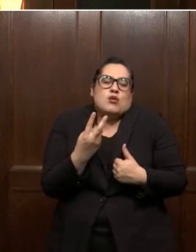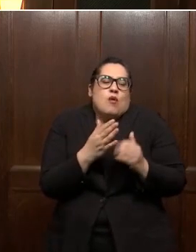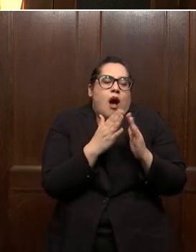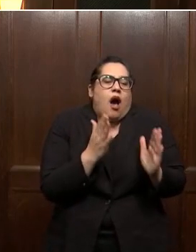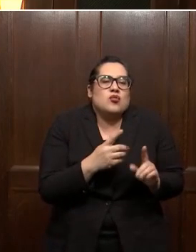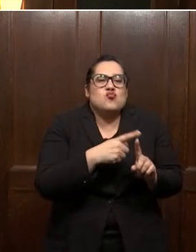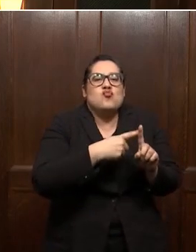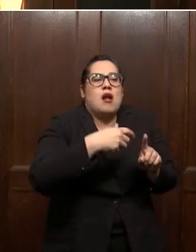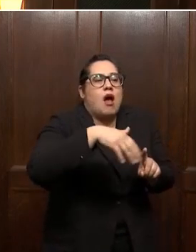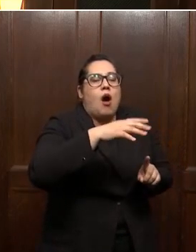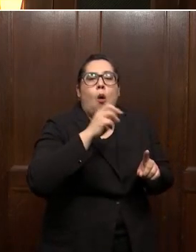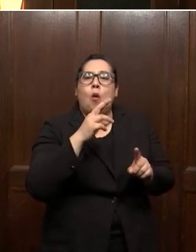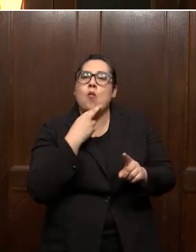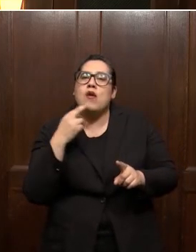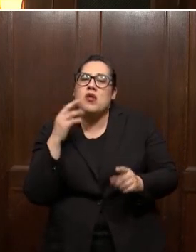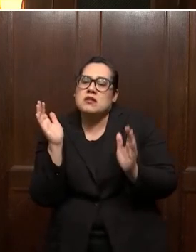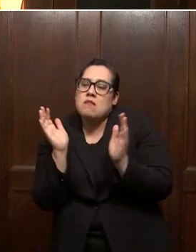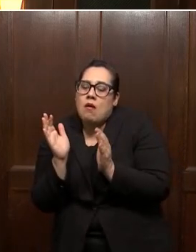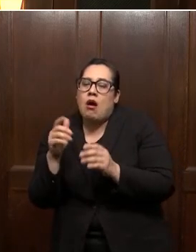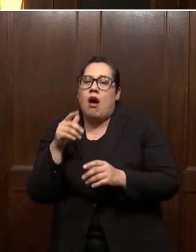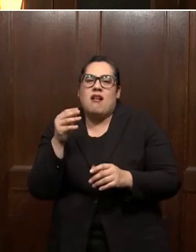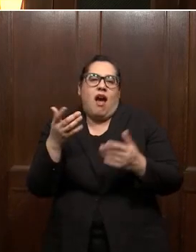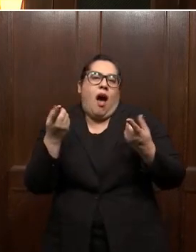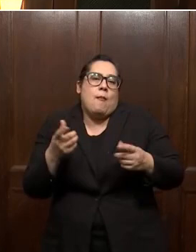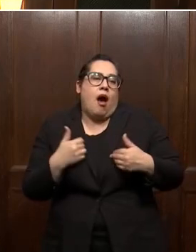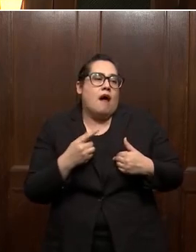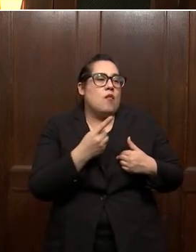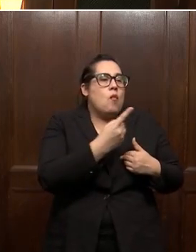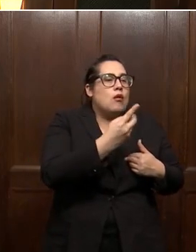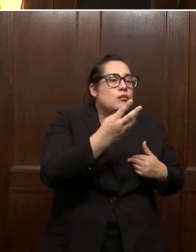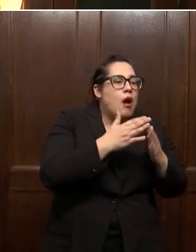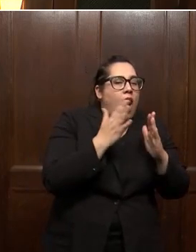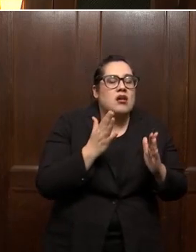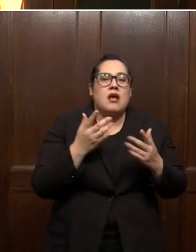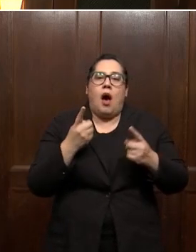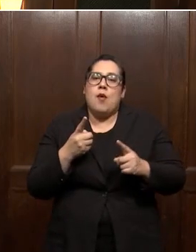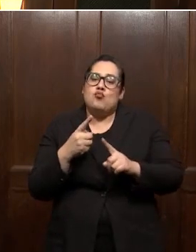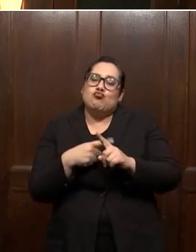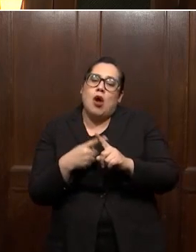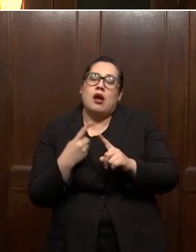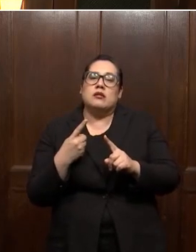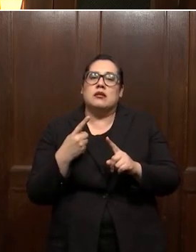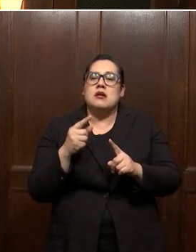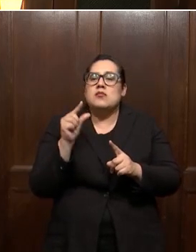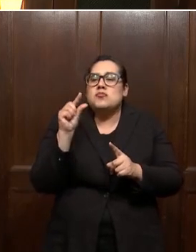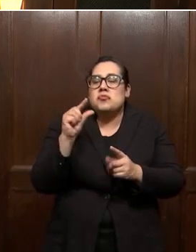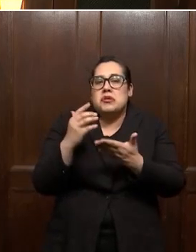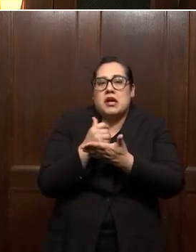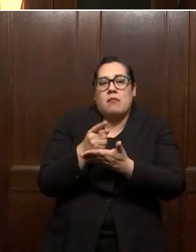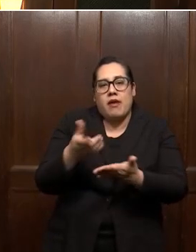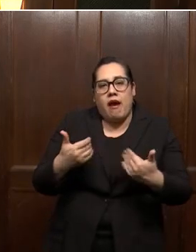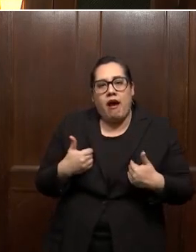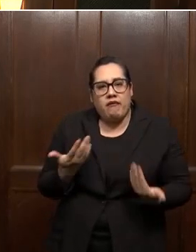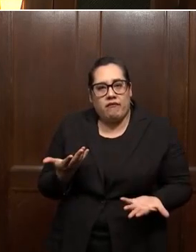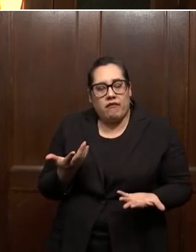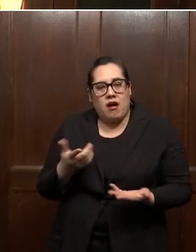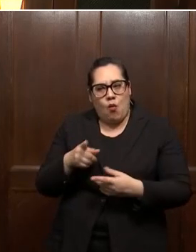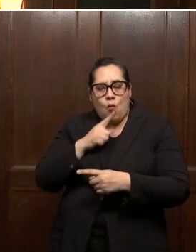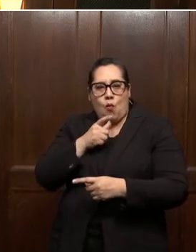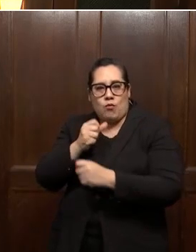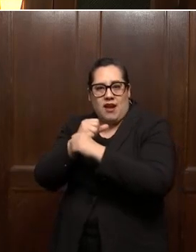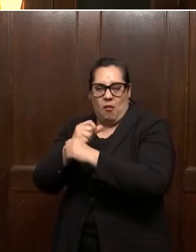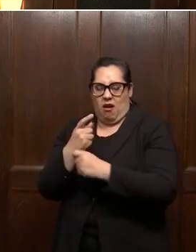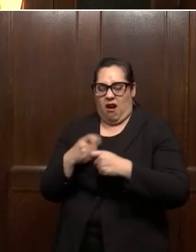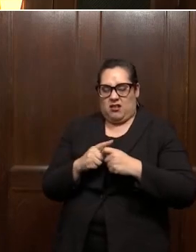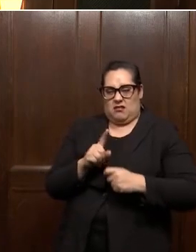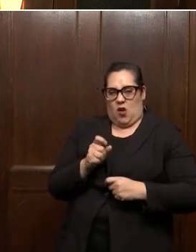1 or 2 houses, right, or veterans in this case, who happen to have a house or two, and they rent it, and that is the only income that they have. I'm going to ask it in